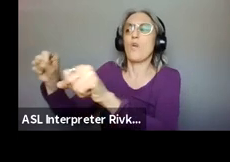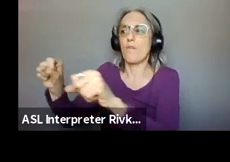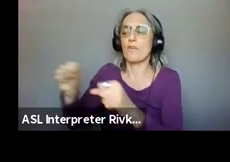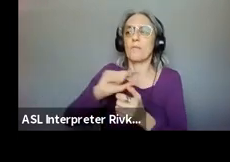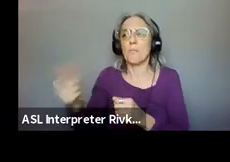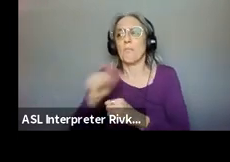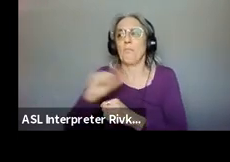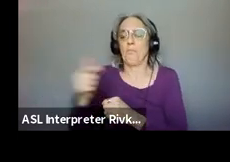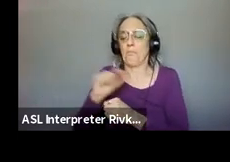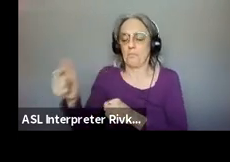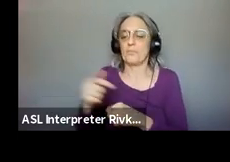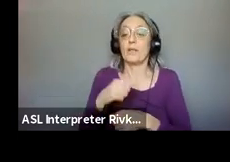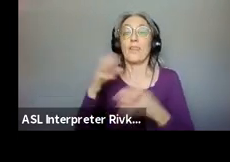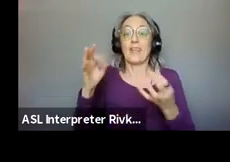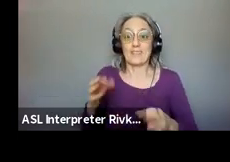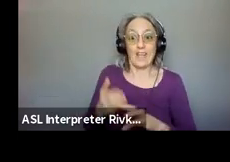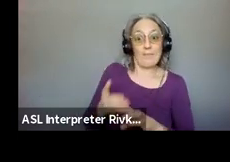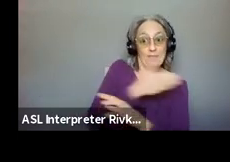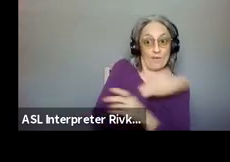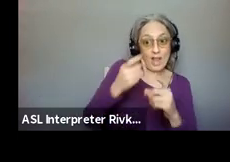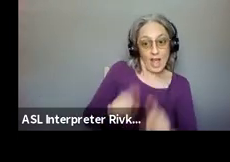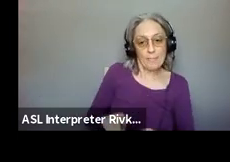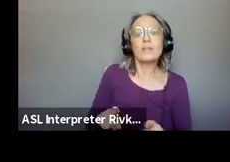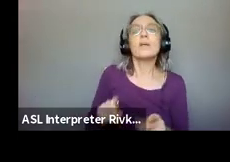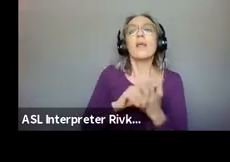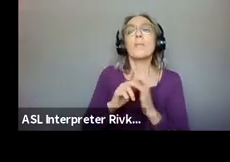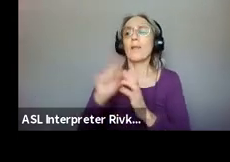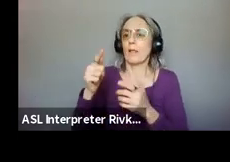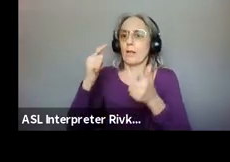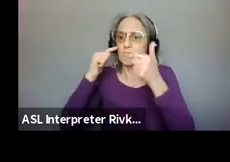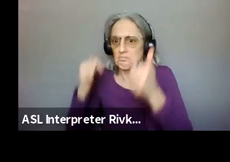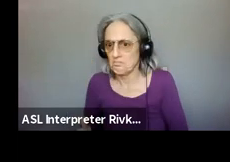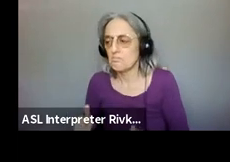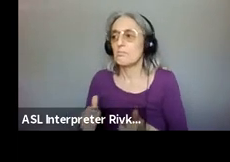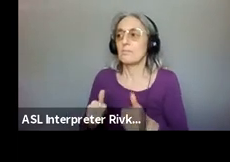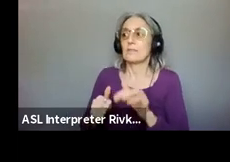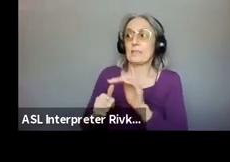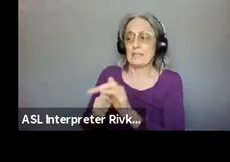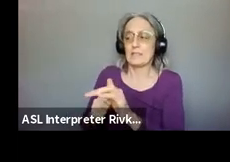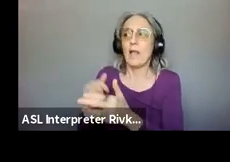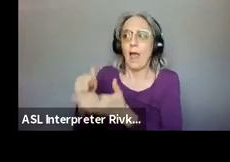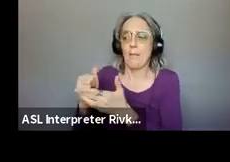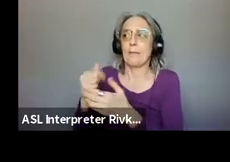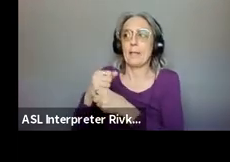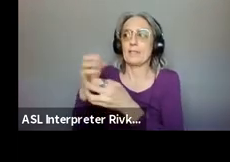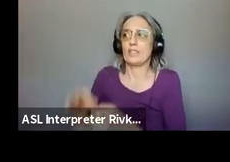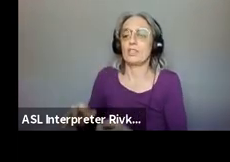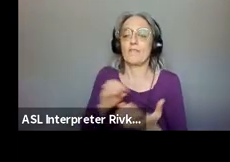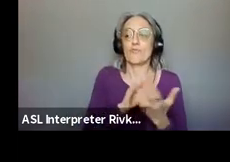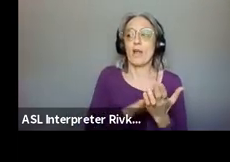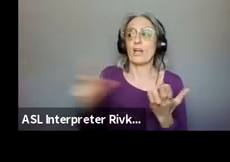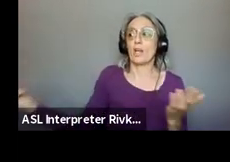in advance, so that when they no longer have capacity, there's a record of what they said when they had capacity to make